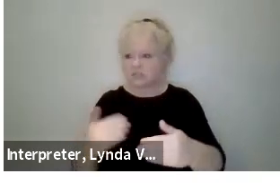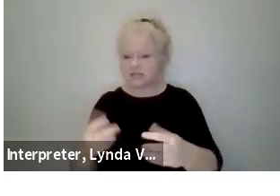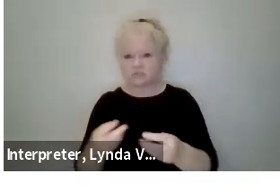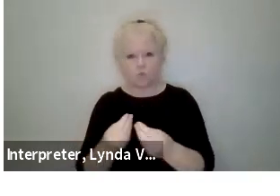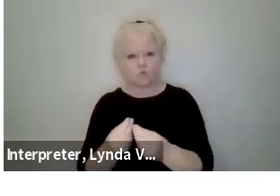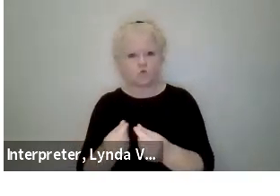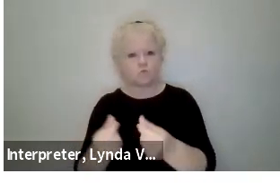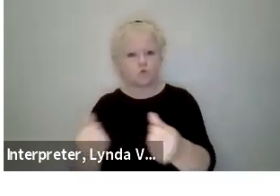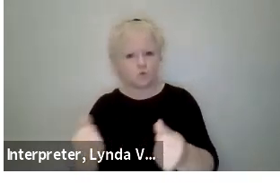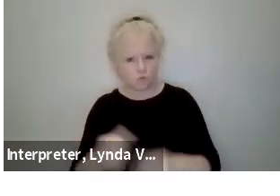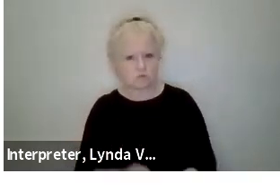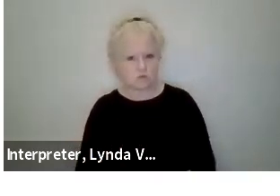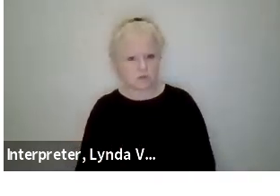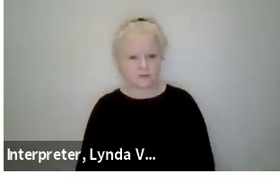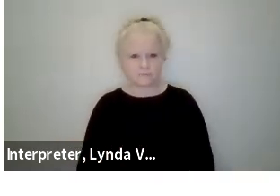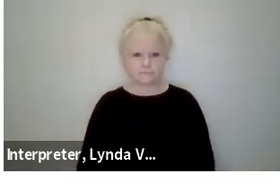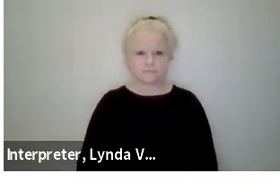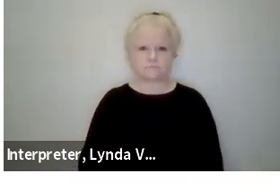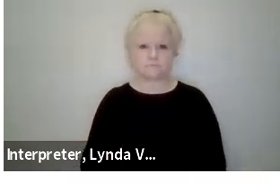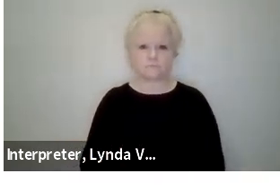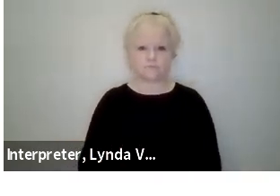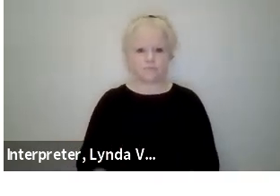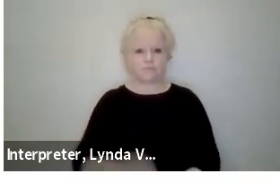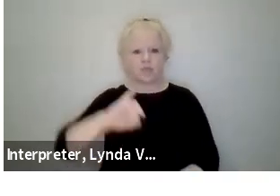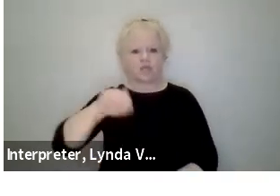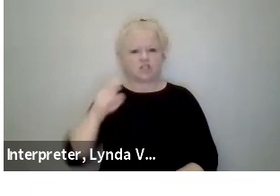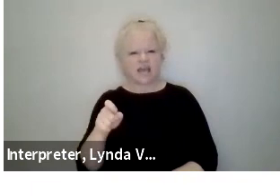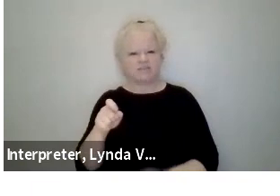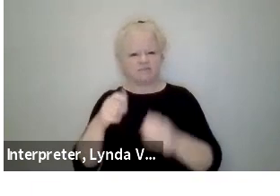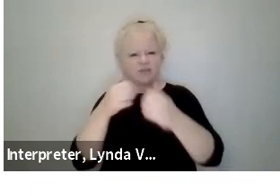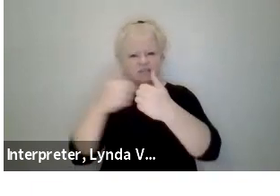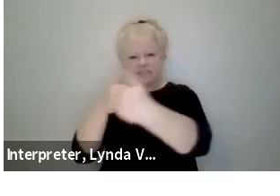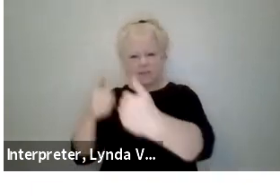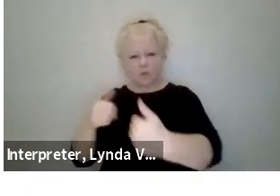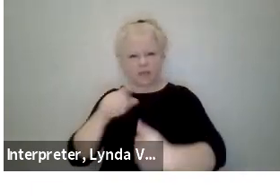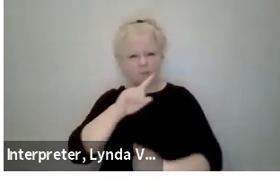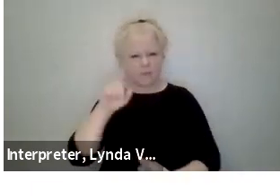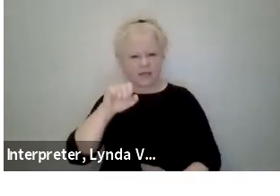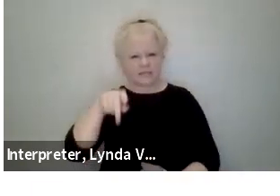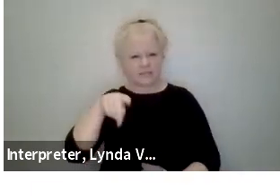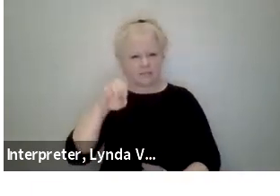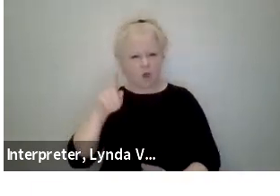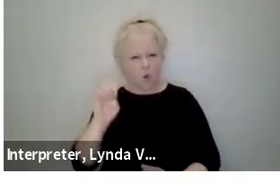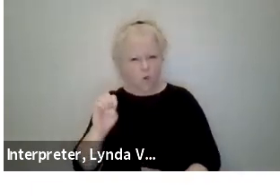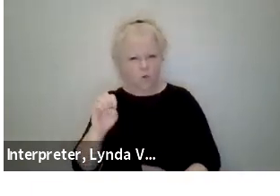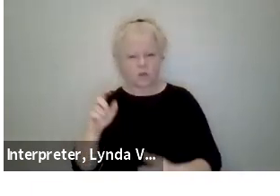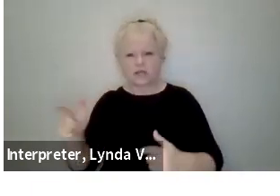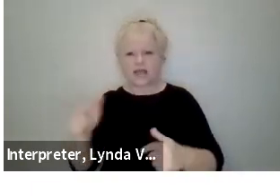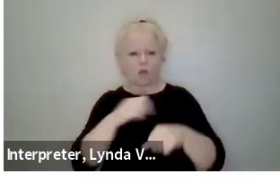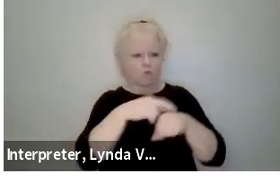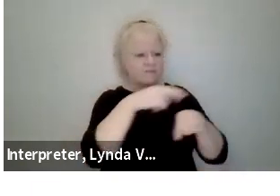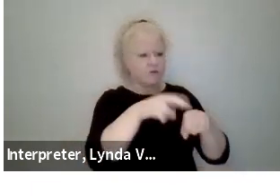Jacksonville is broken up by zip codes, and so that's how we service our clients, you all would just send the referrals directly to